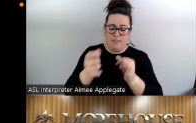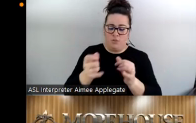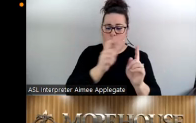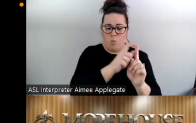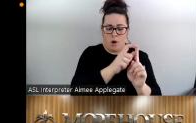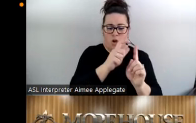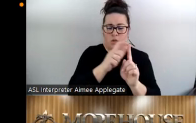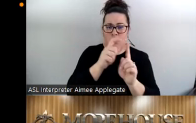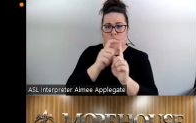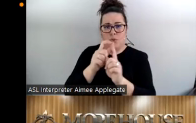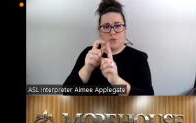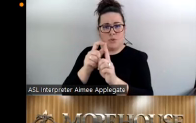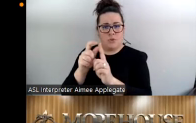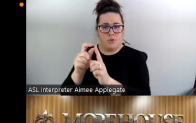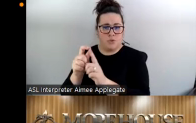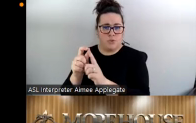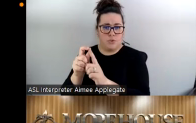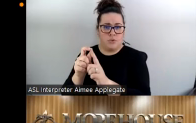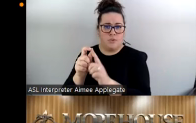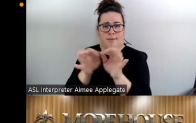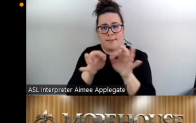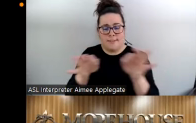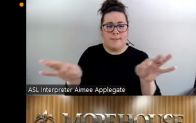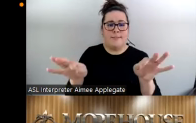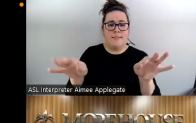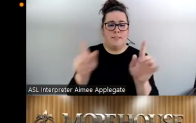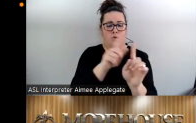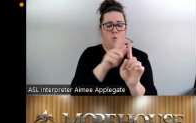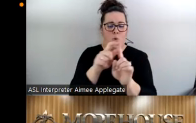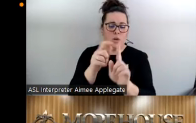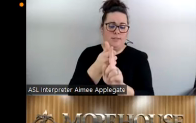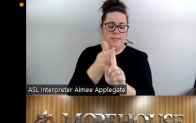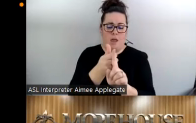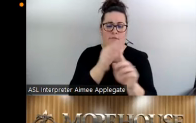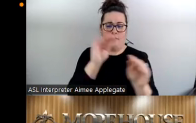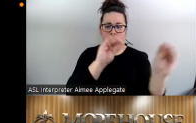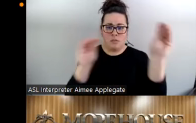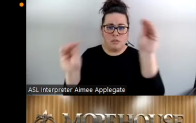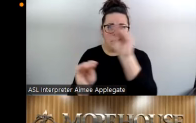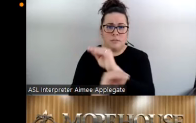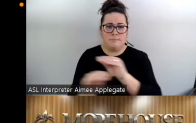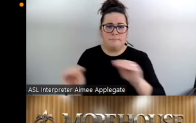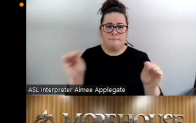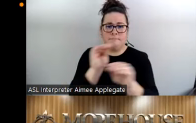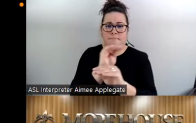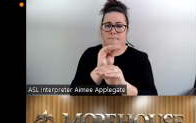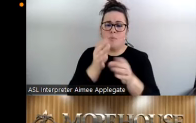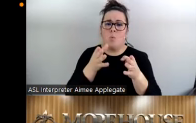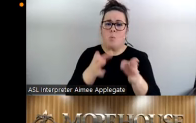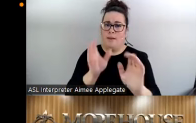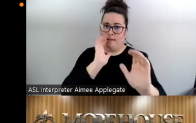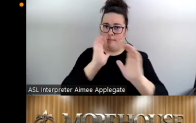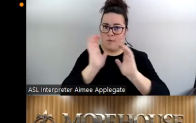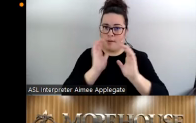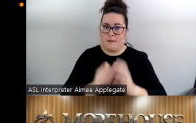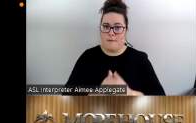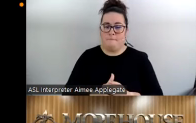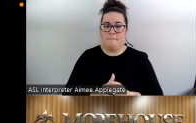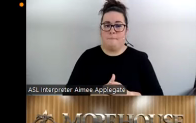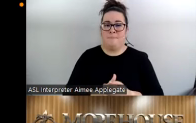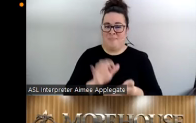sentence being a distribution of those words in a particular kind of communication, again, came up in